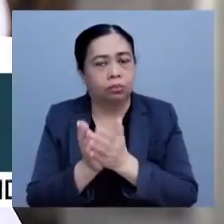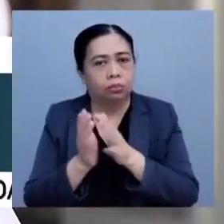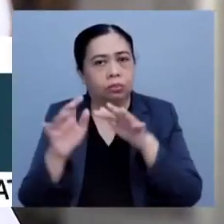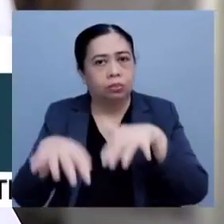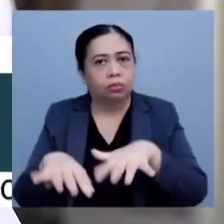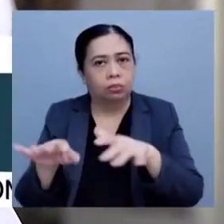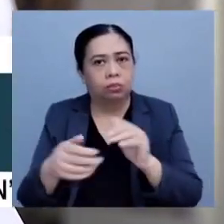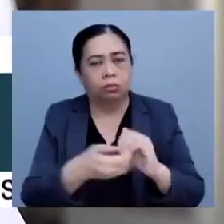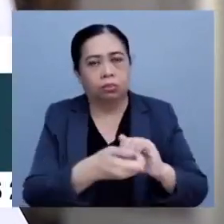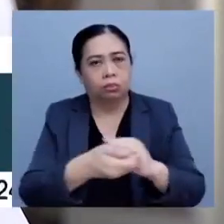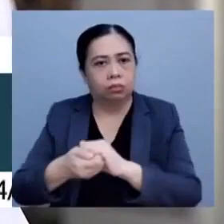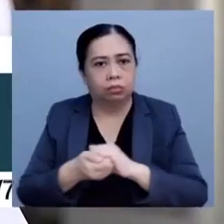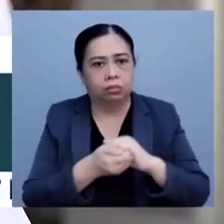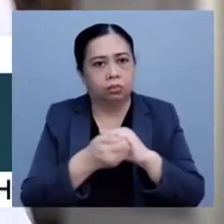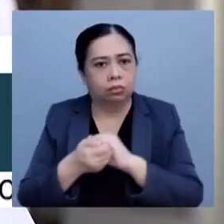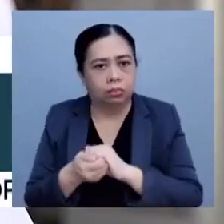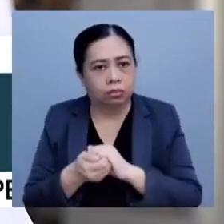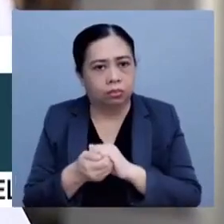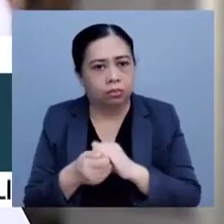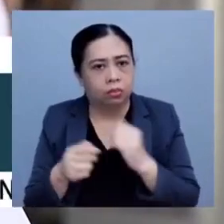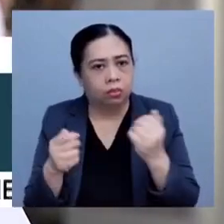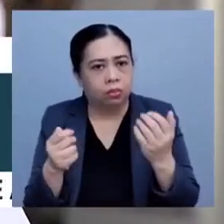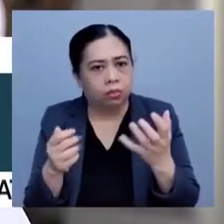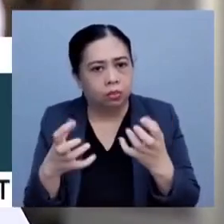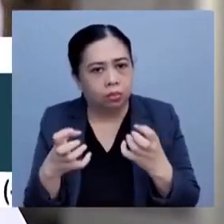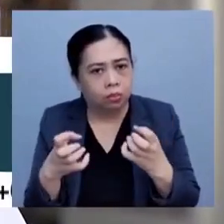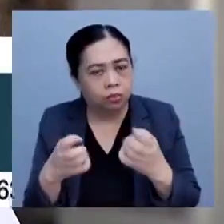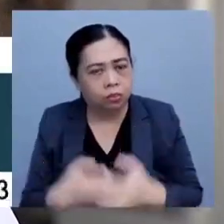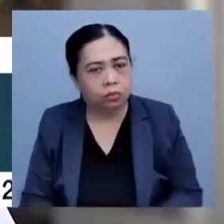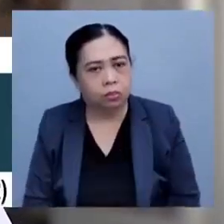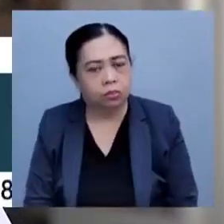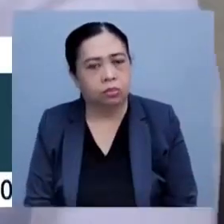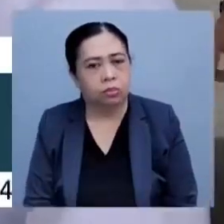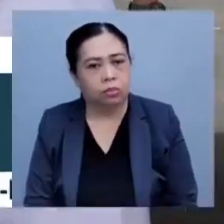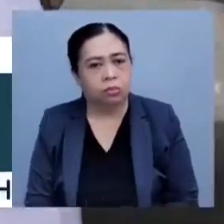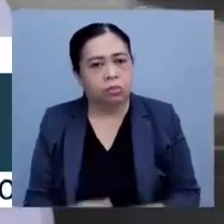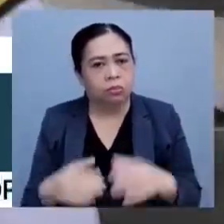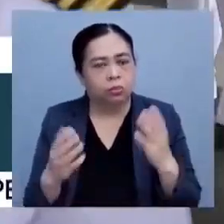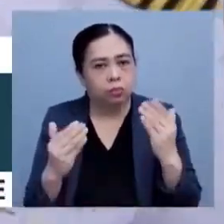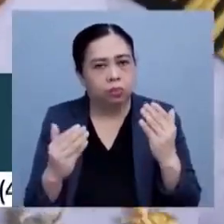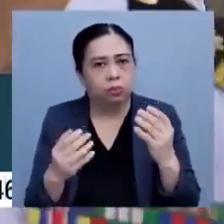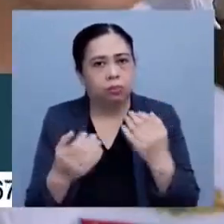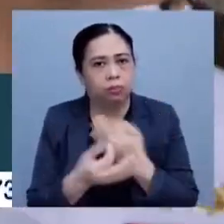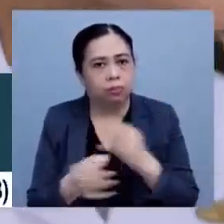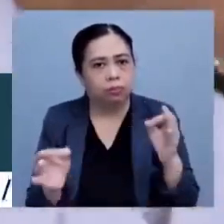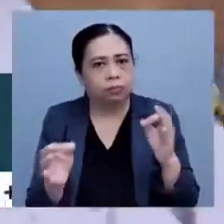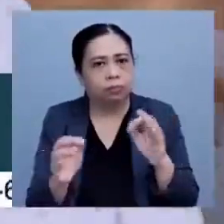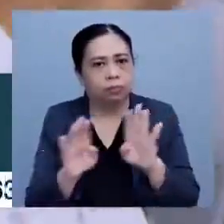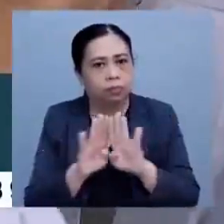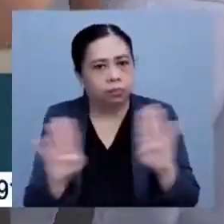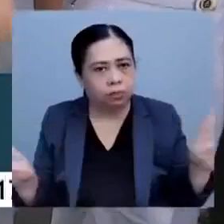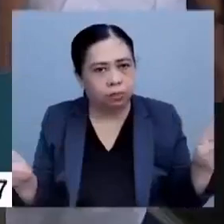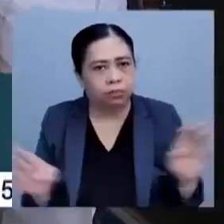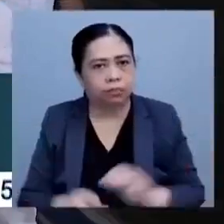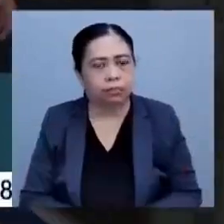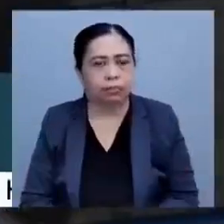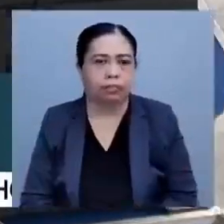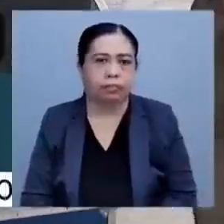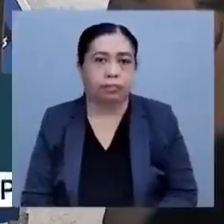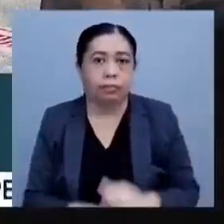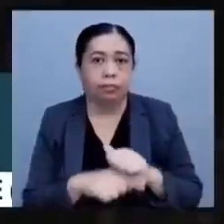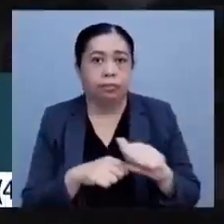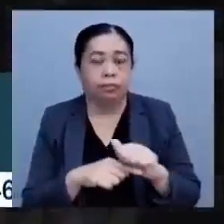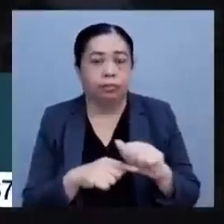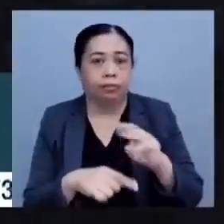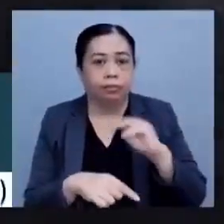everybody, and everybody wants the global maritime commons to be free and open. The drills will be conducted in Metro Manila and at the